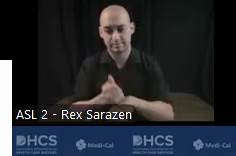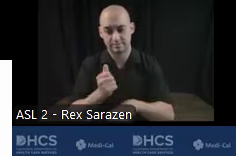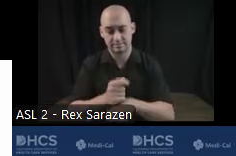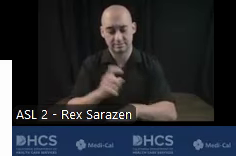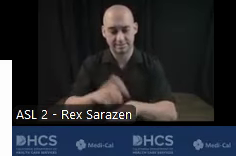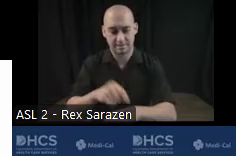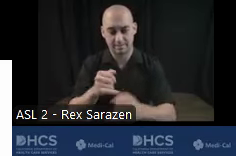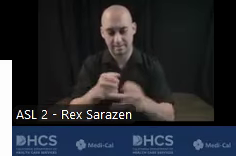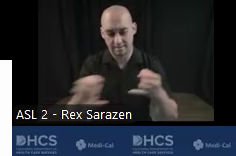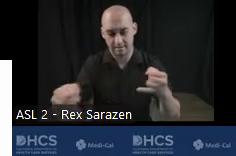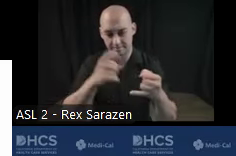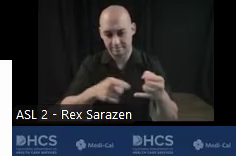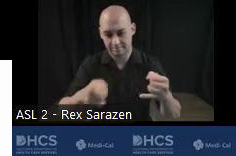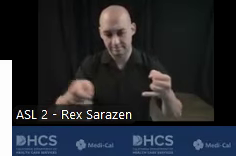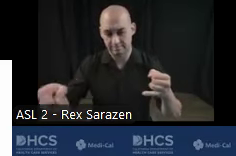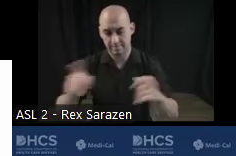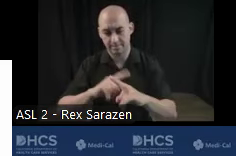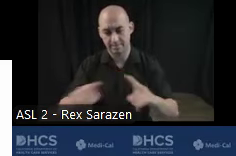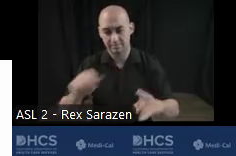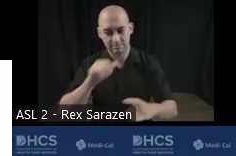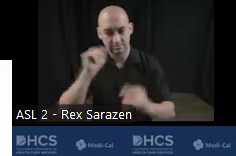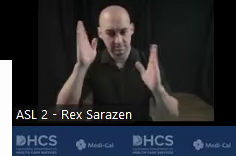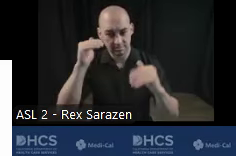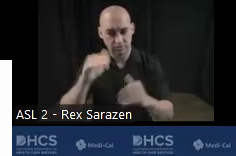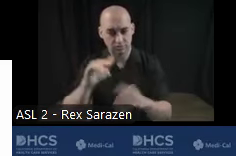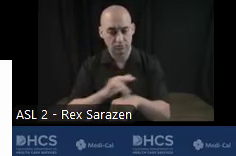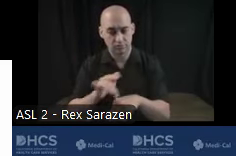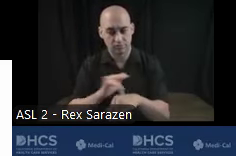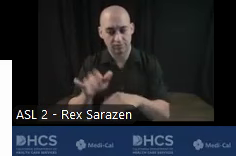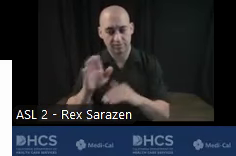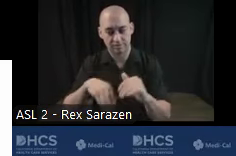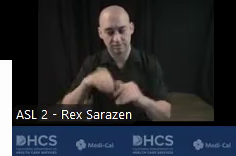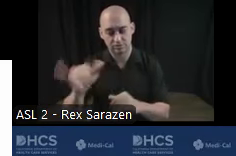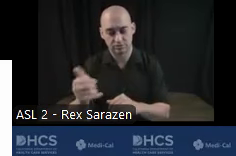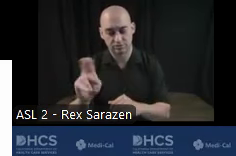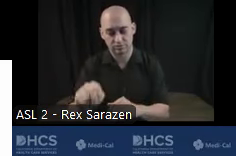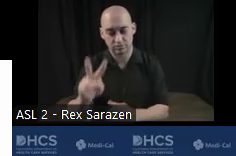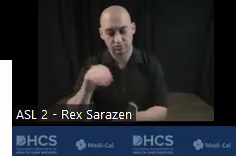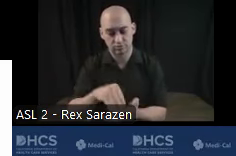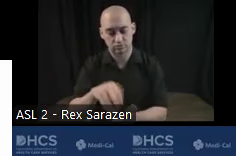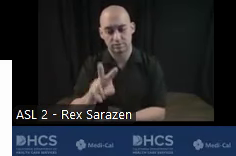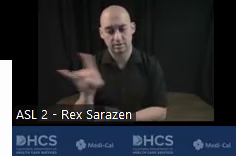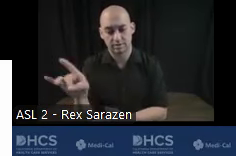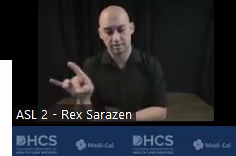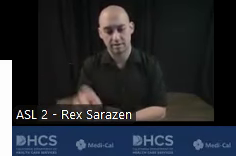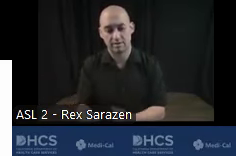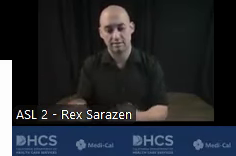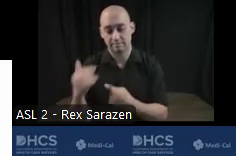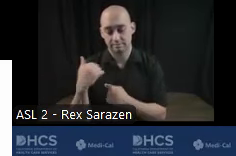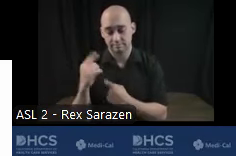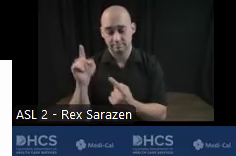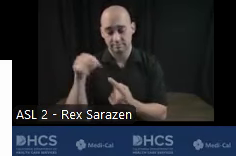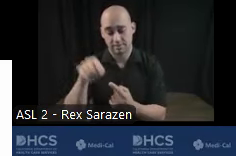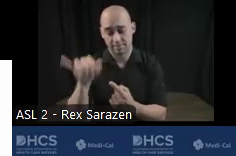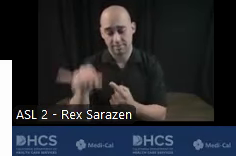like, but we do not expect that it will occur any earlier than January 2028. And in the meantime, we will continue to